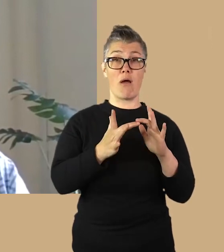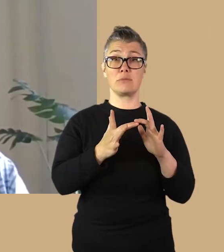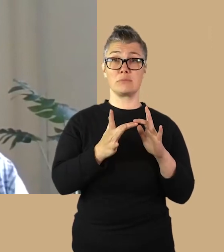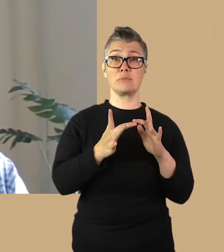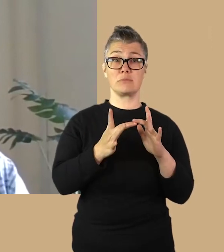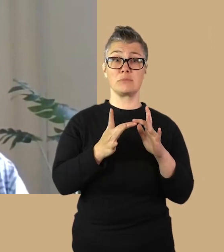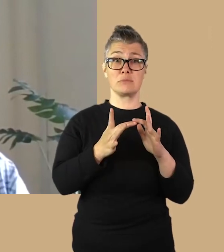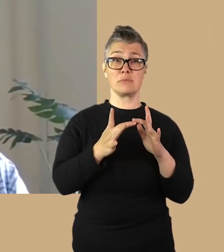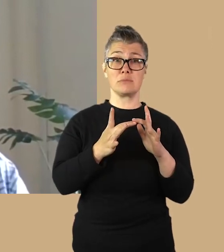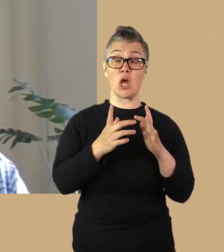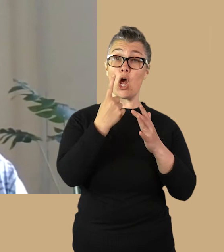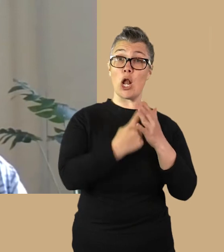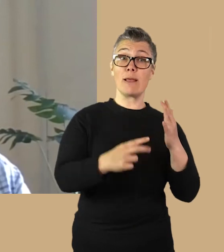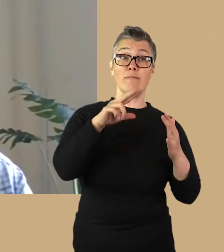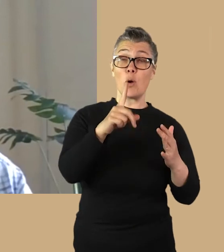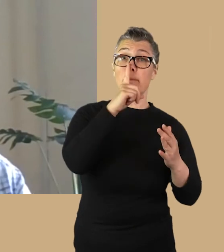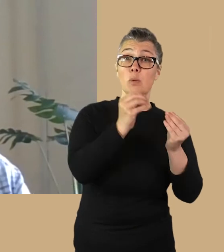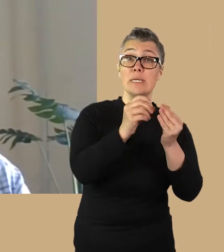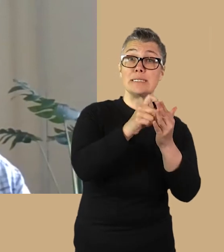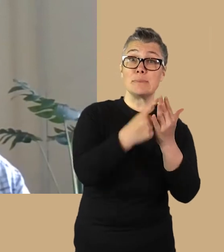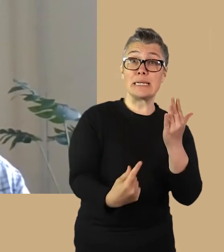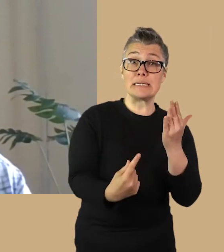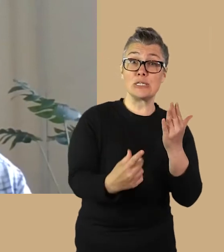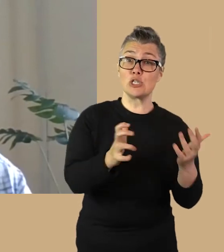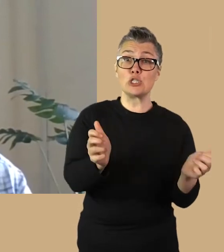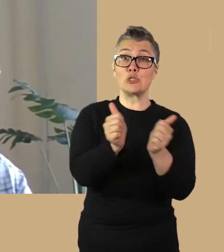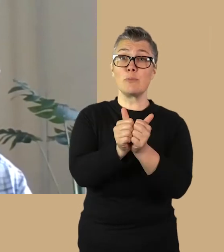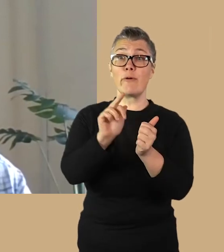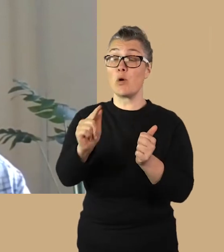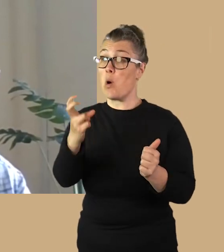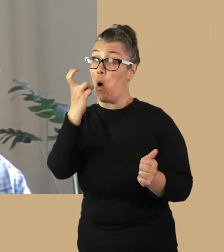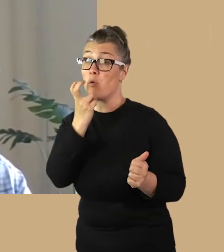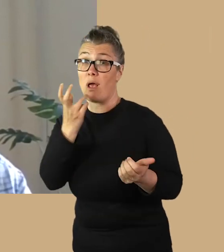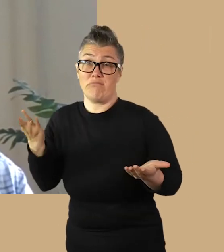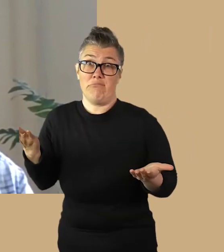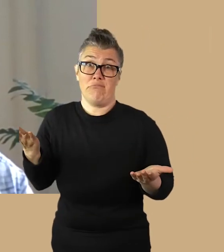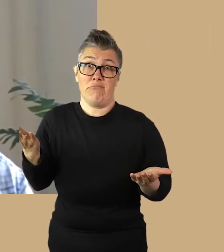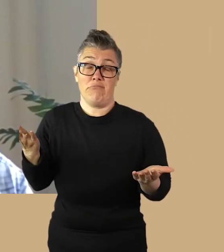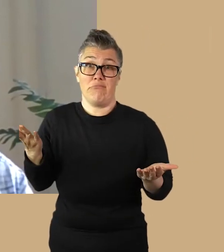online is not only for people with disabilities, for everyone. It's not suitable for